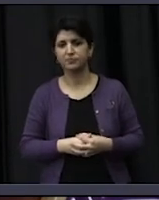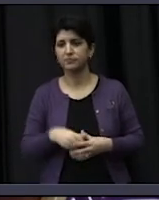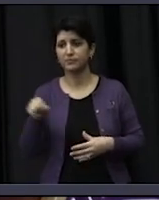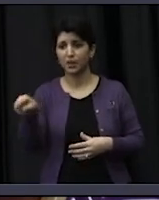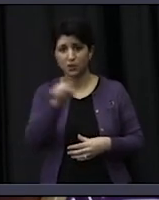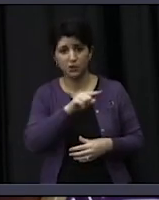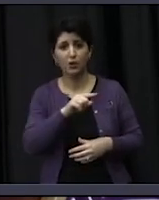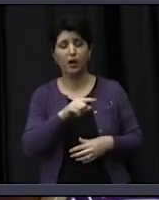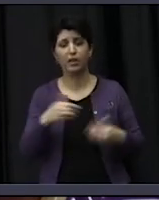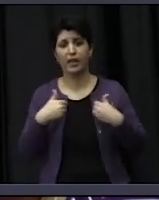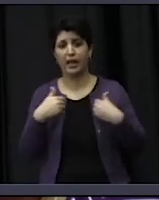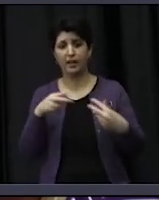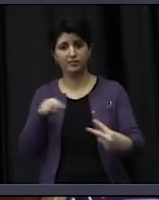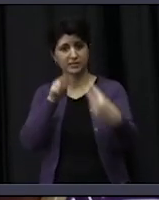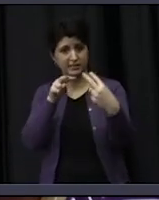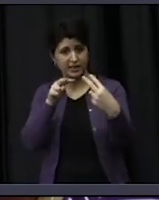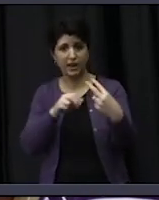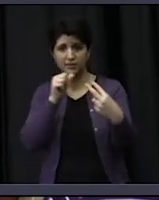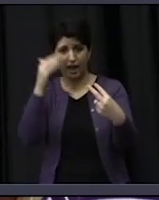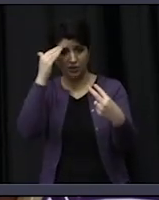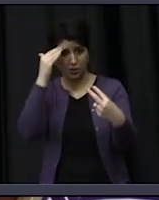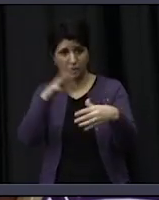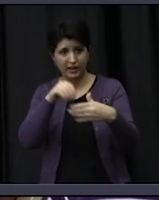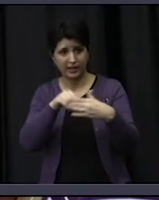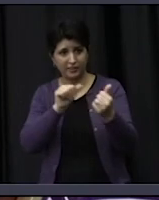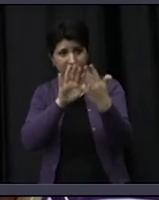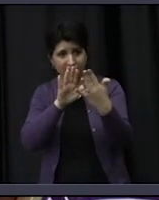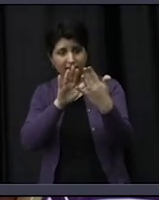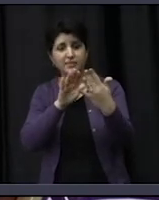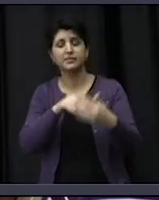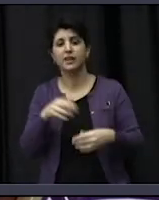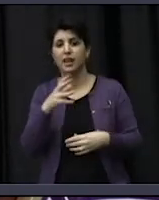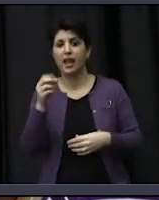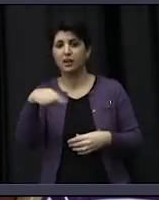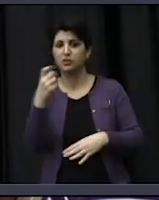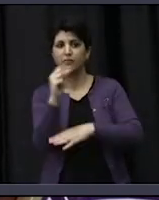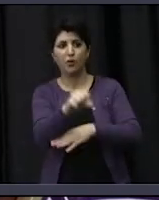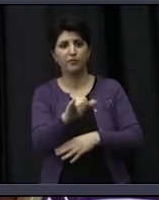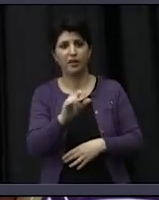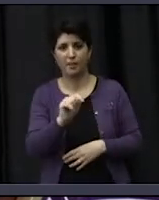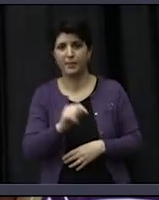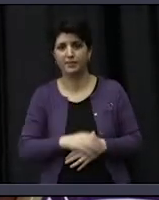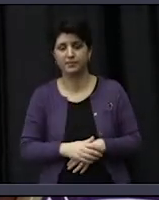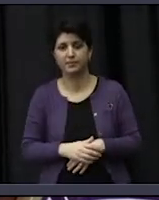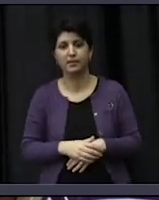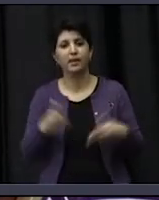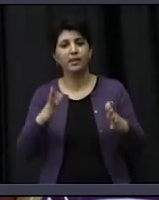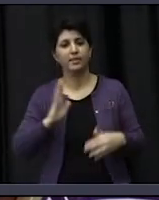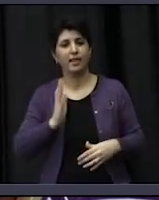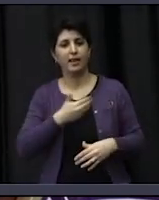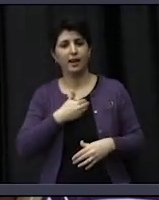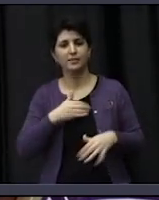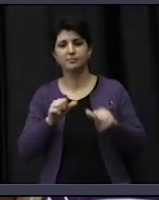face with poise and confidence, embraces conflict, and overcomes lassitude. Let us remain